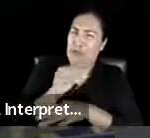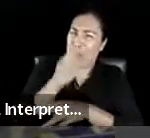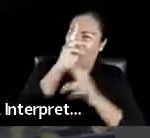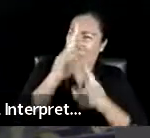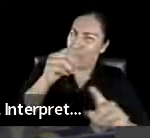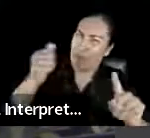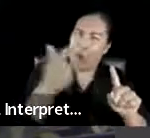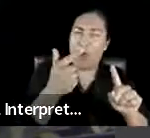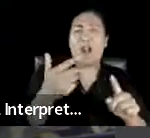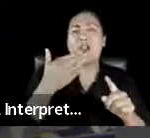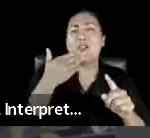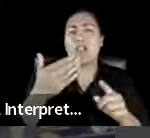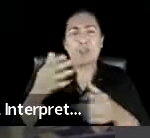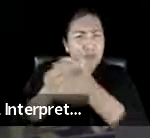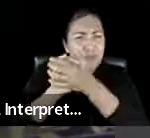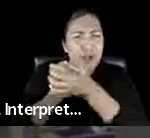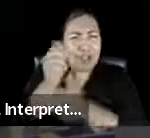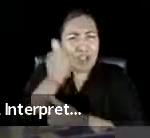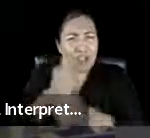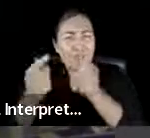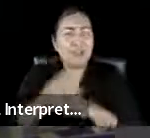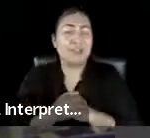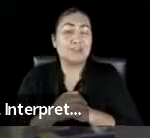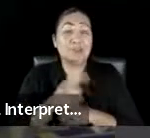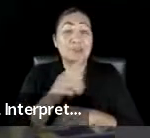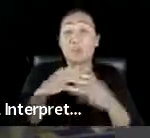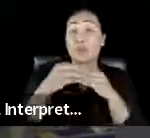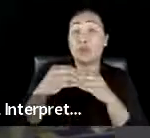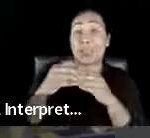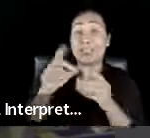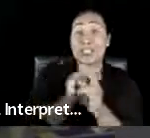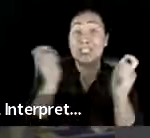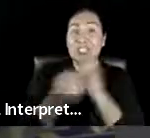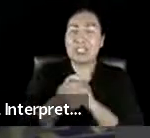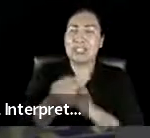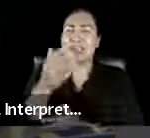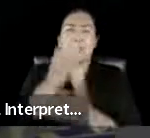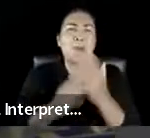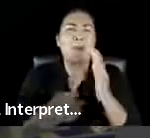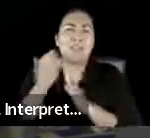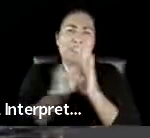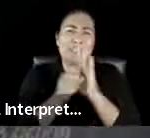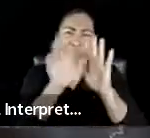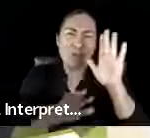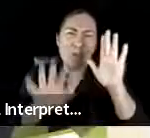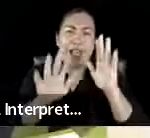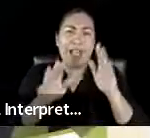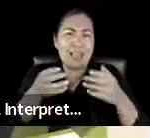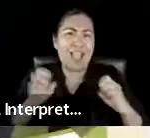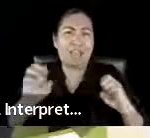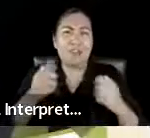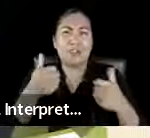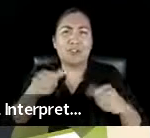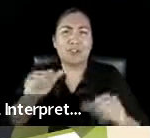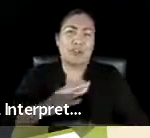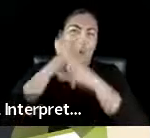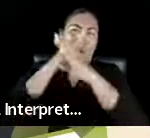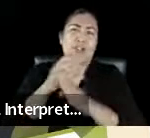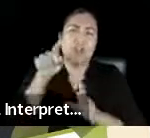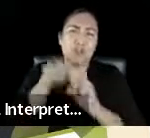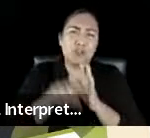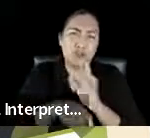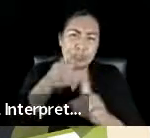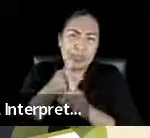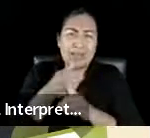you for directing change. And Directing Change is part of statewide efforts to prevent suicide, to reduce stigma and